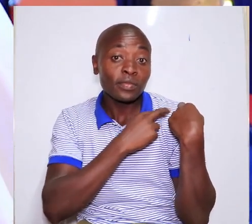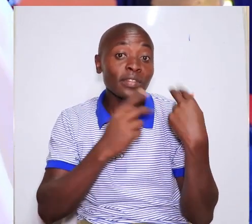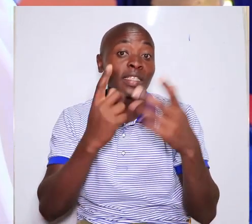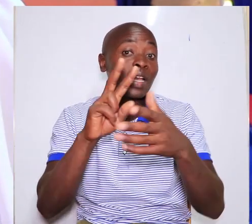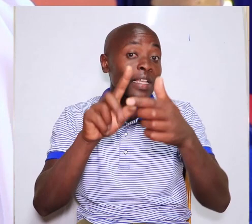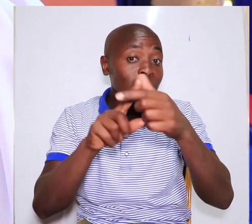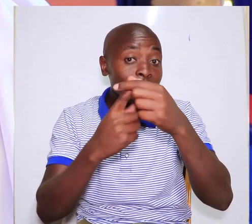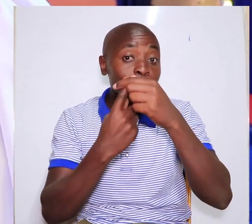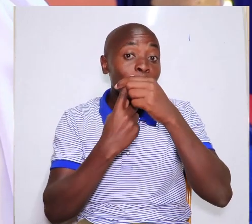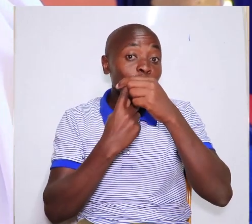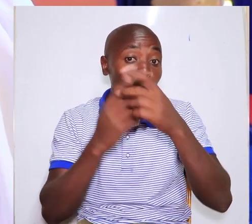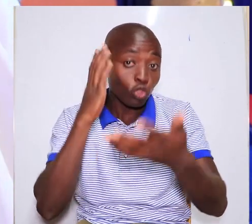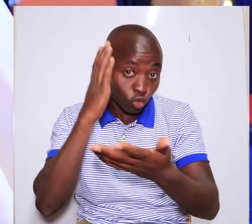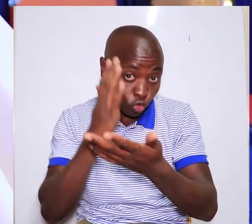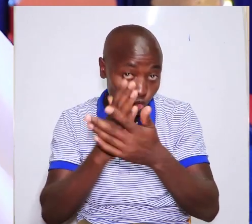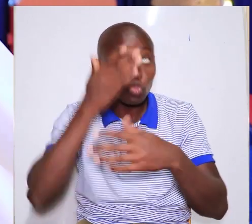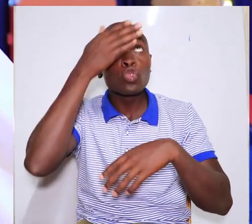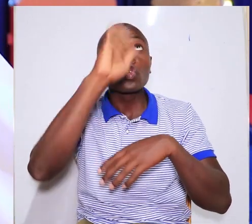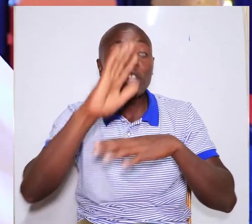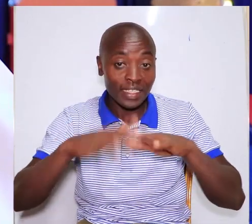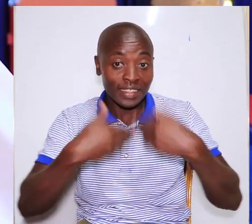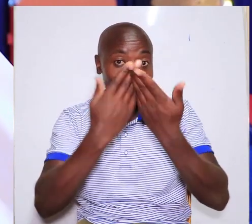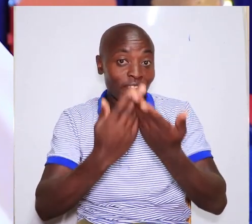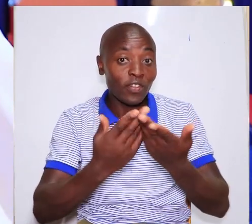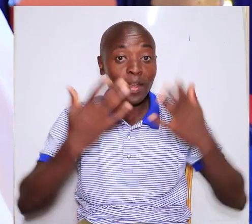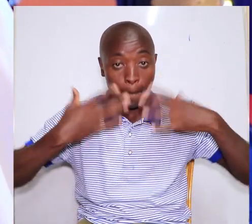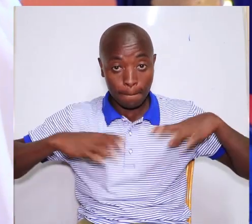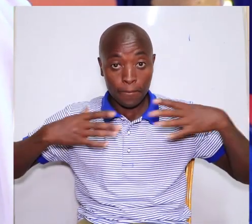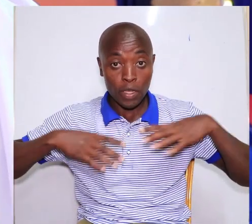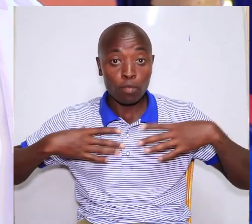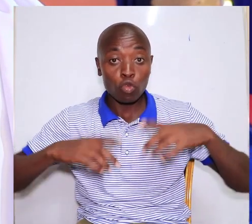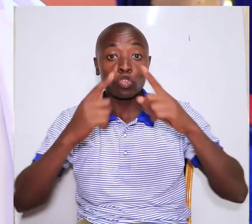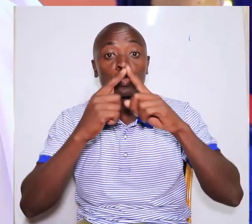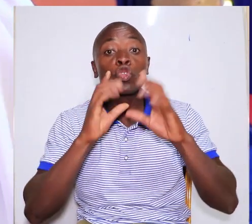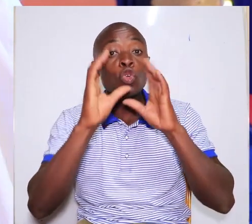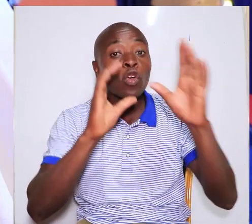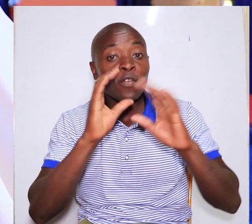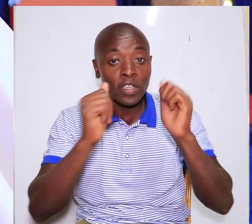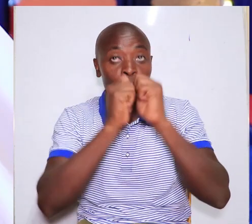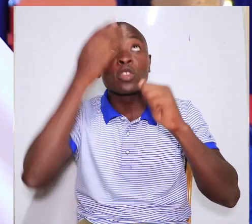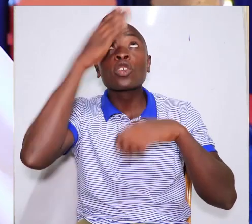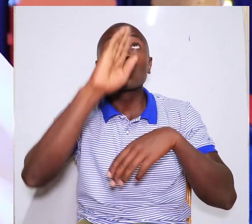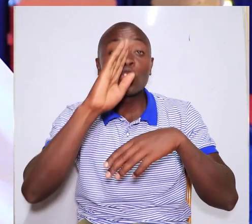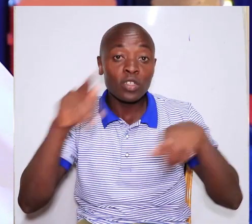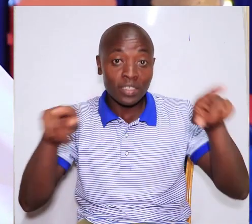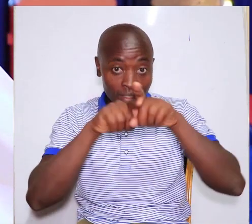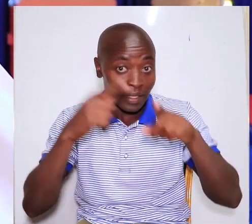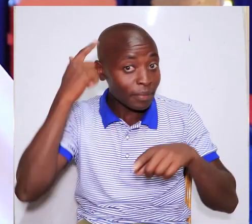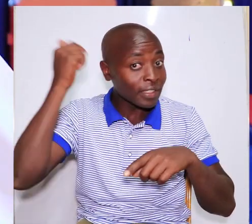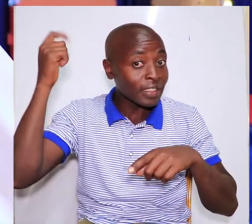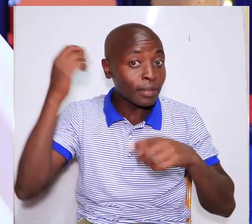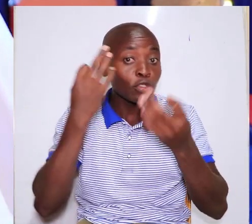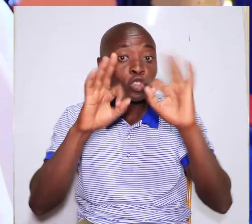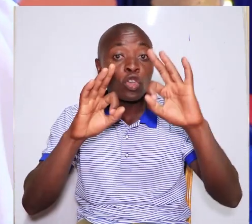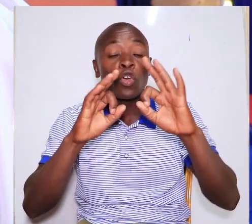special privilege God has bestowed upon people to converse with God and catch a glimpse of